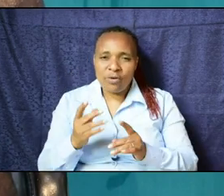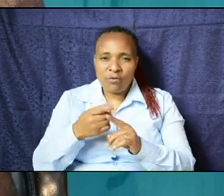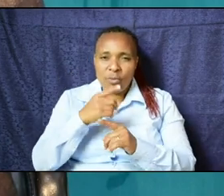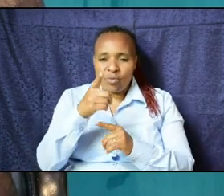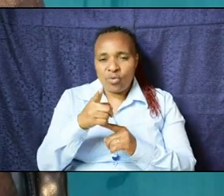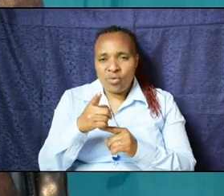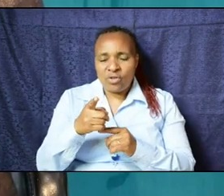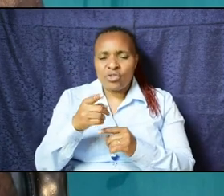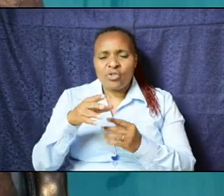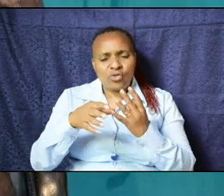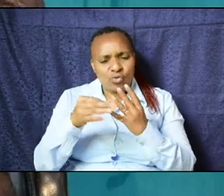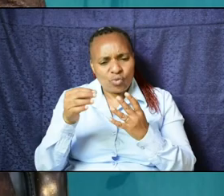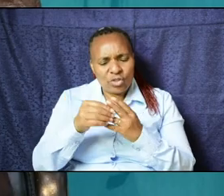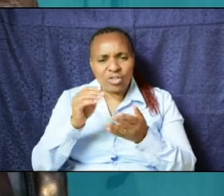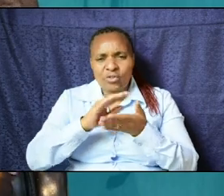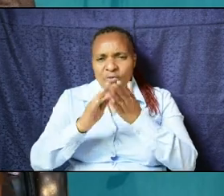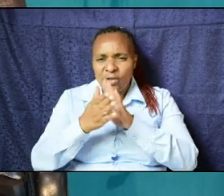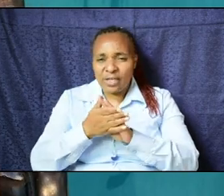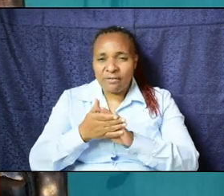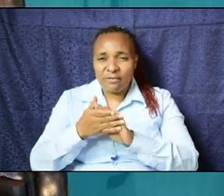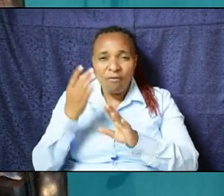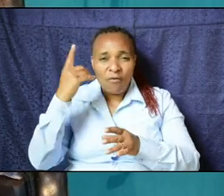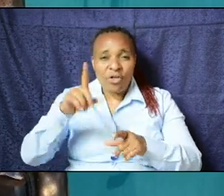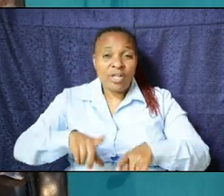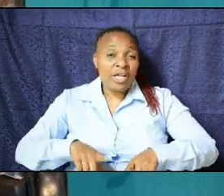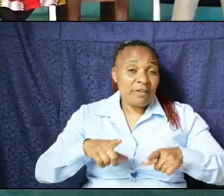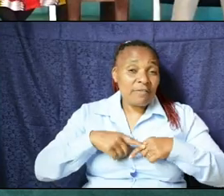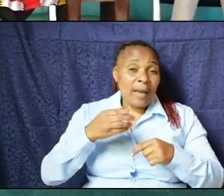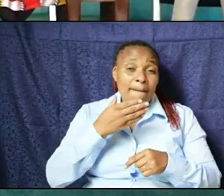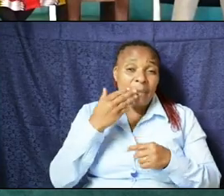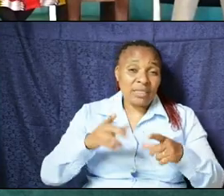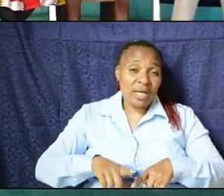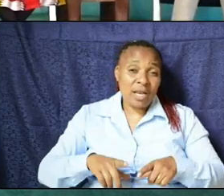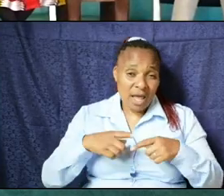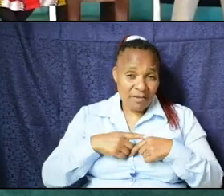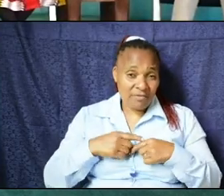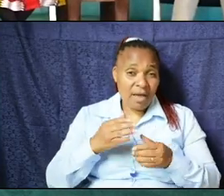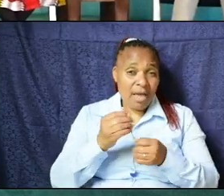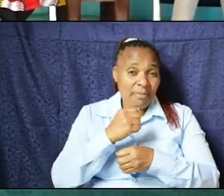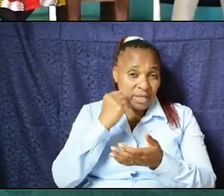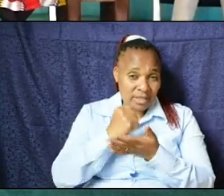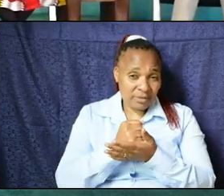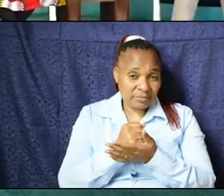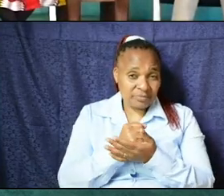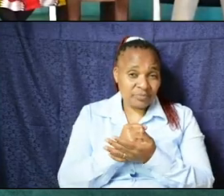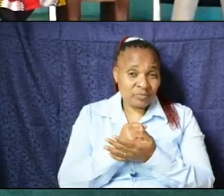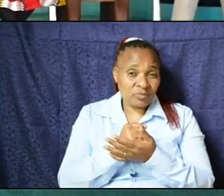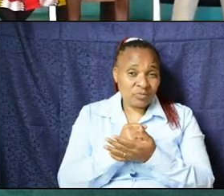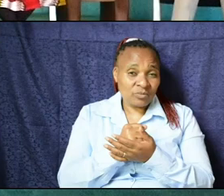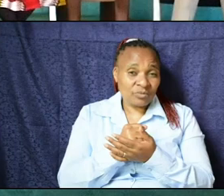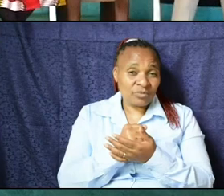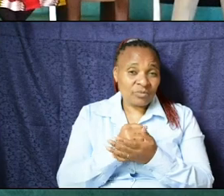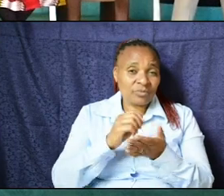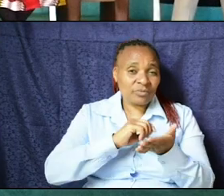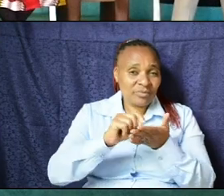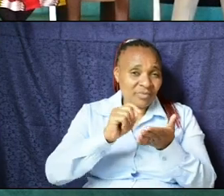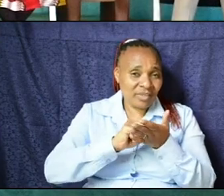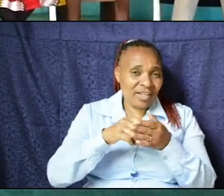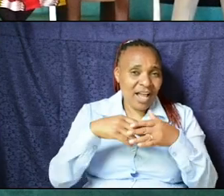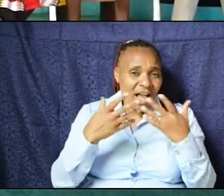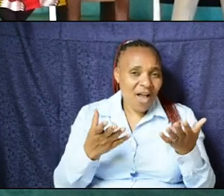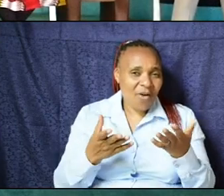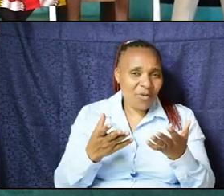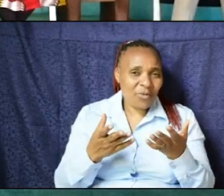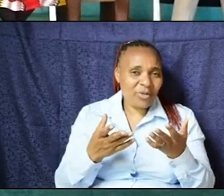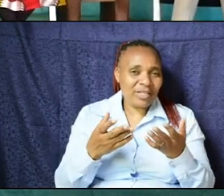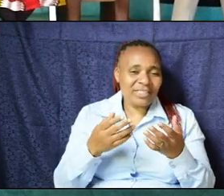to forgive. When you forgive, you live a better life. Amen. Amen. I like that quote. You just write it down somewhere, probably just send